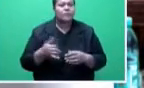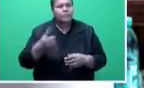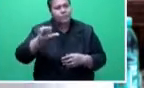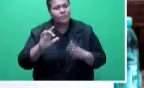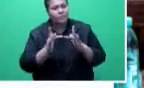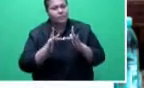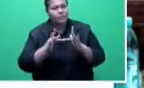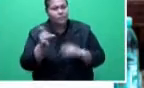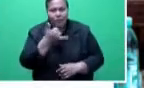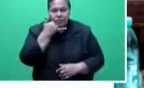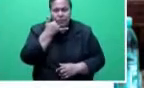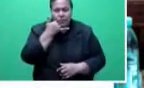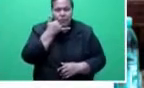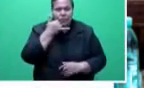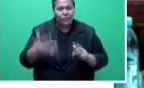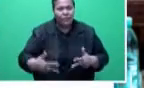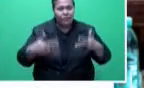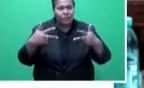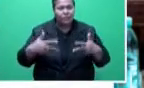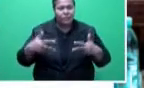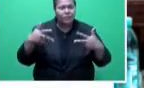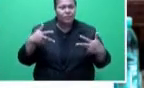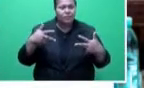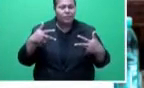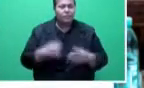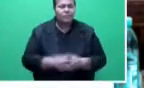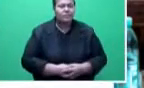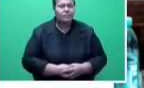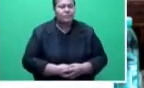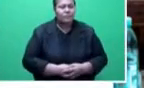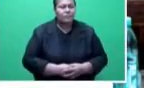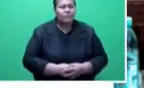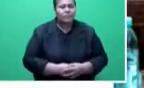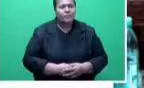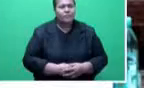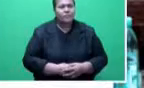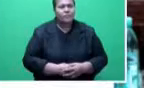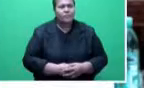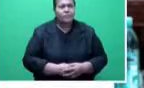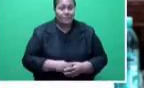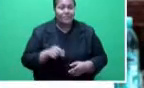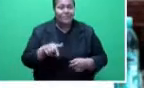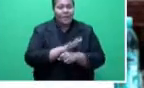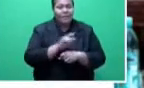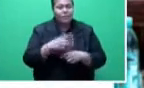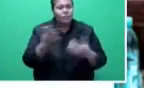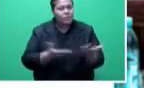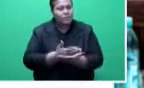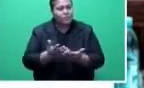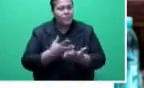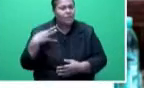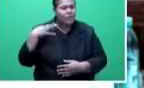calls. Teleconferencing and video conferencing calls were made to discuss applications, and